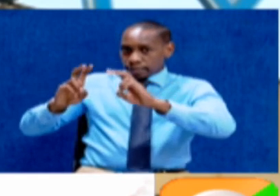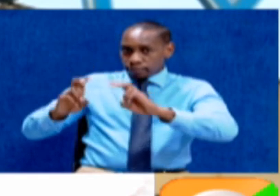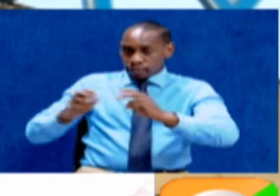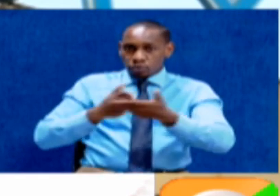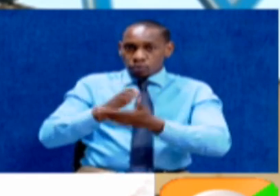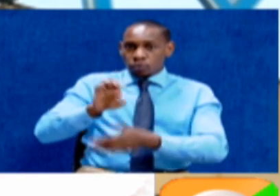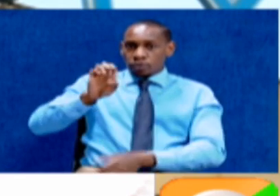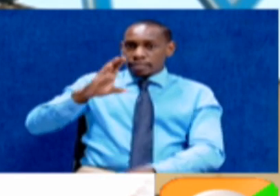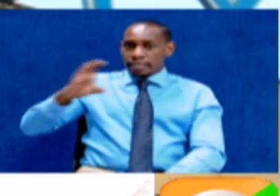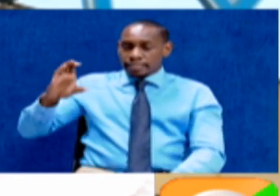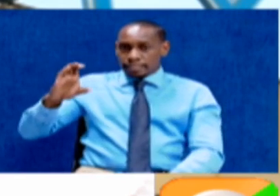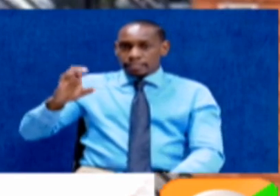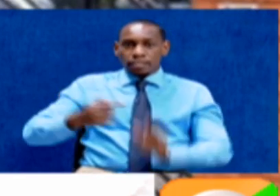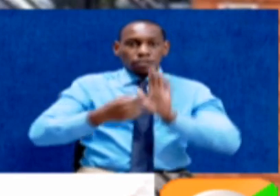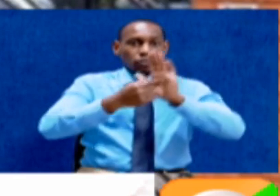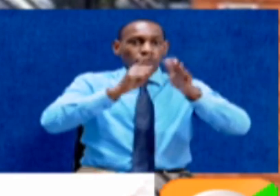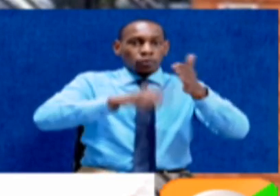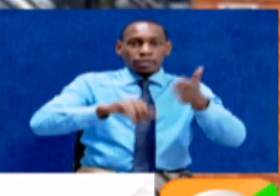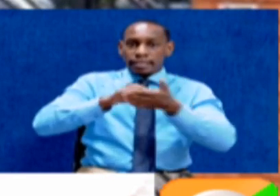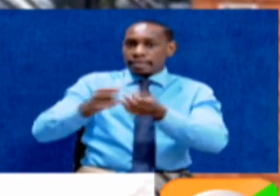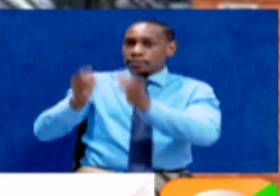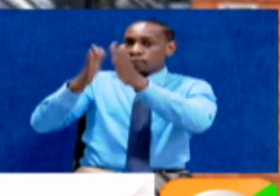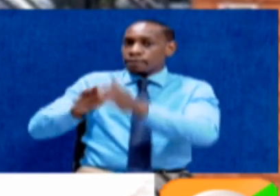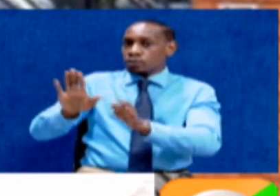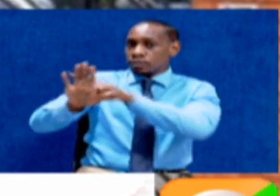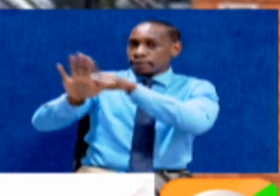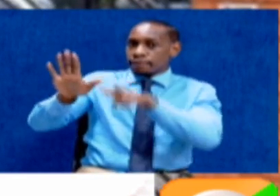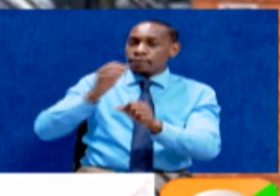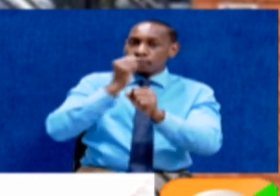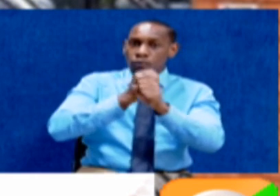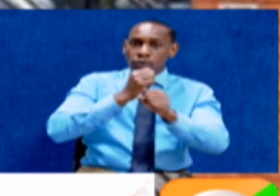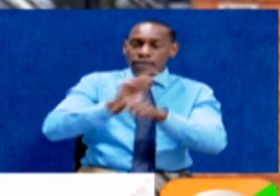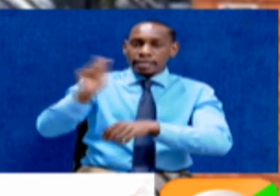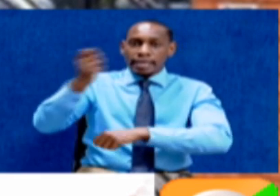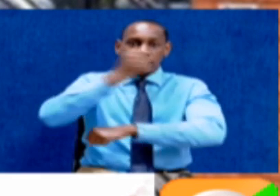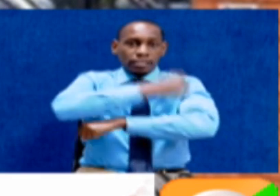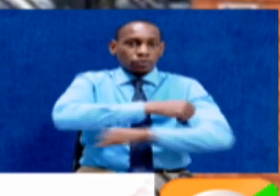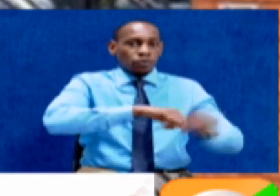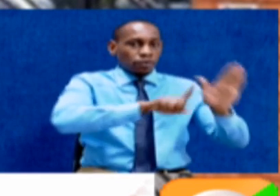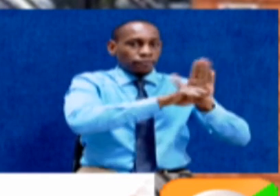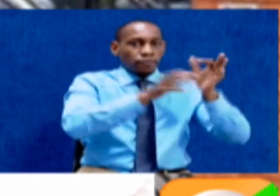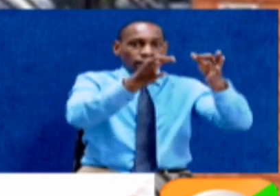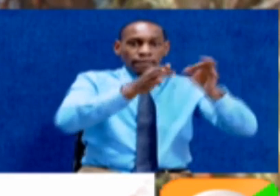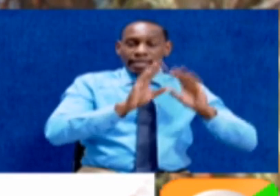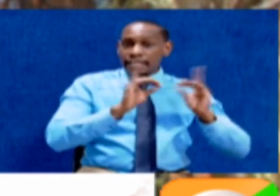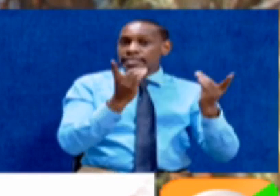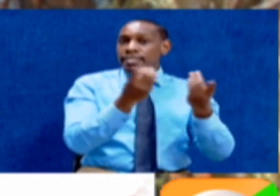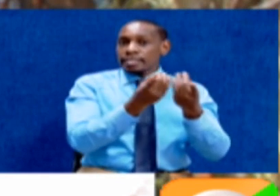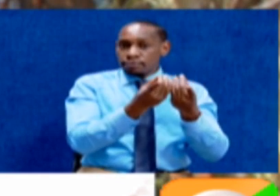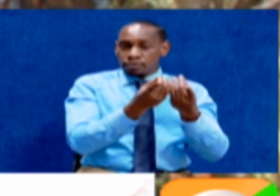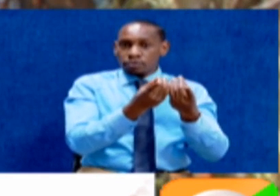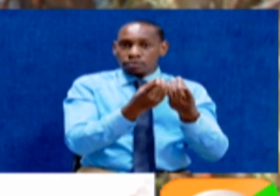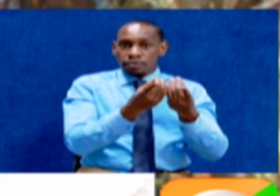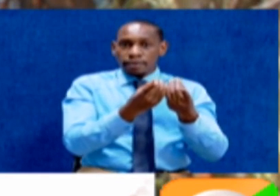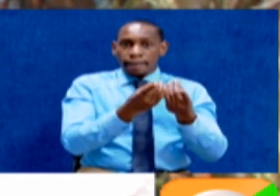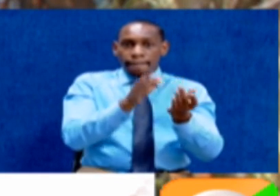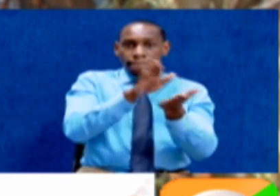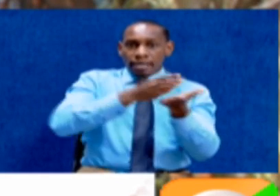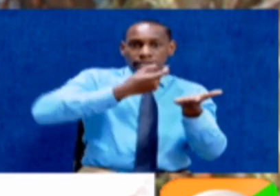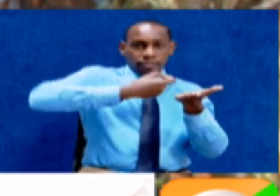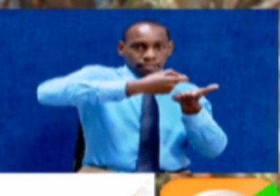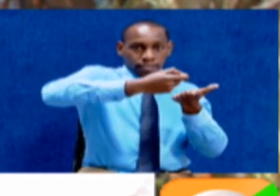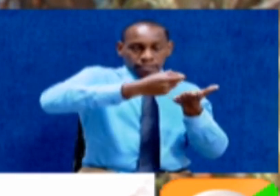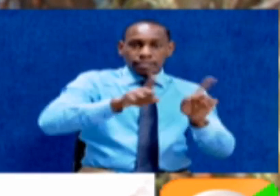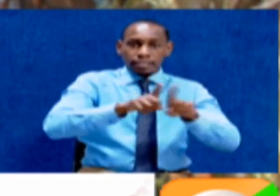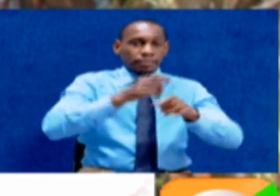Investigations by the EACC revealed the officials who worked in the Kenya School of Law's finance department were bank signatories